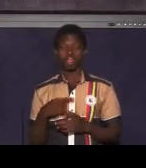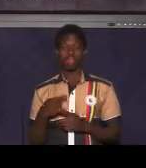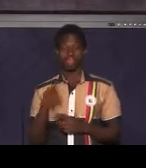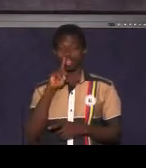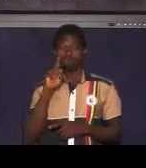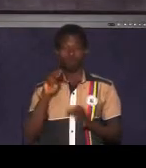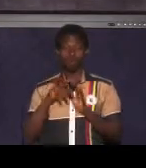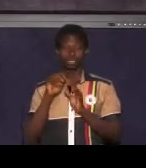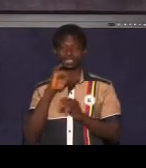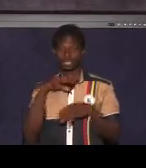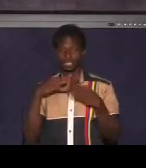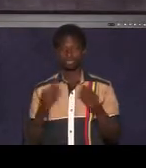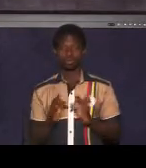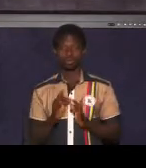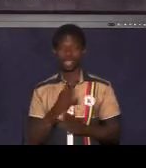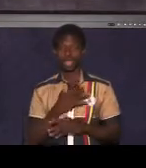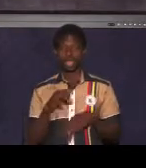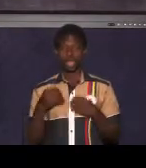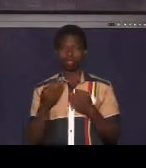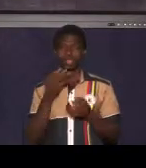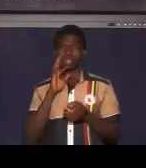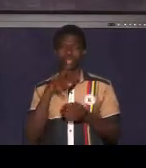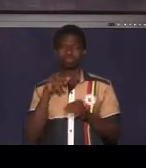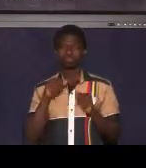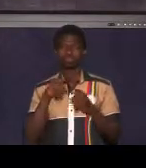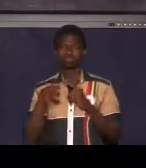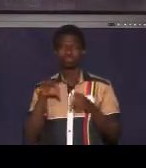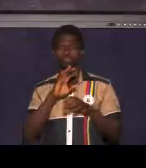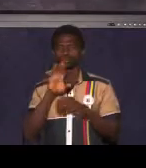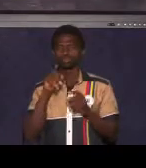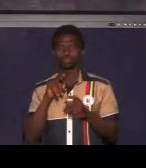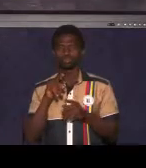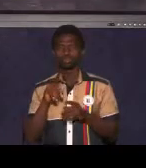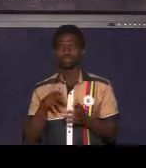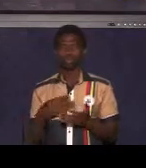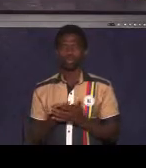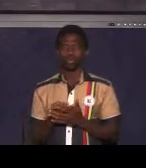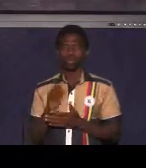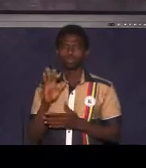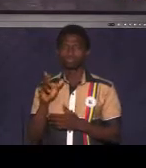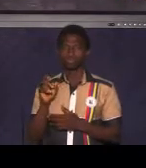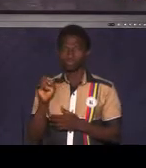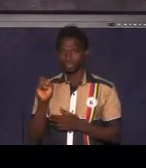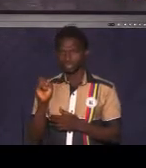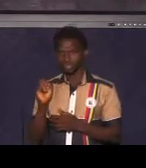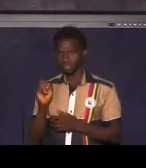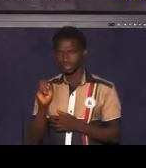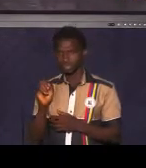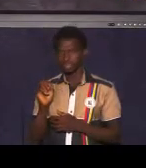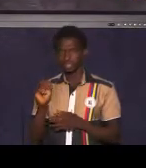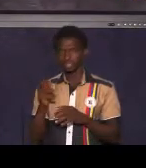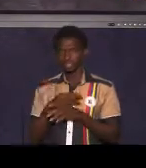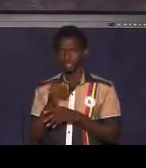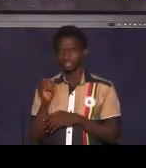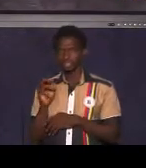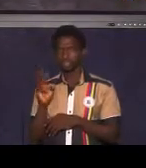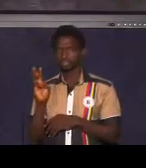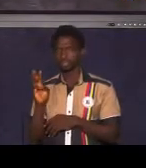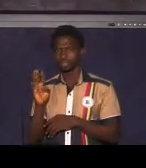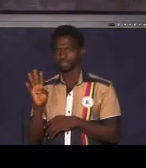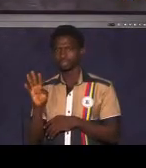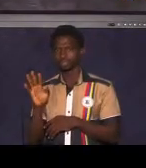Alrighty then, 1 minute is up. How many were you able to do? Well, 59 times 11,